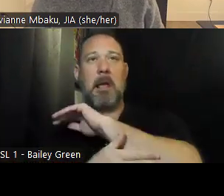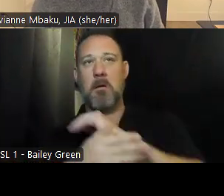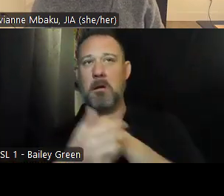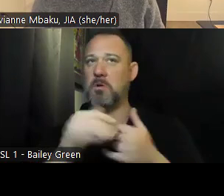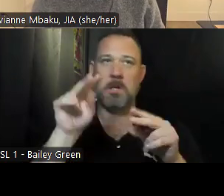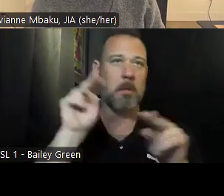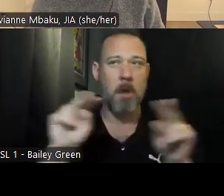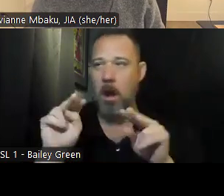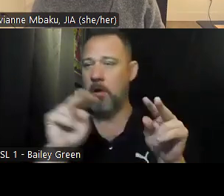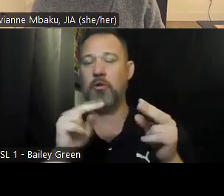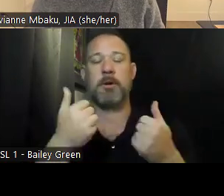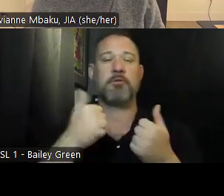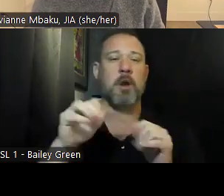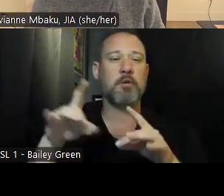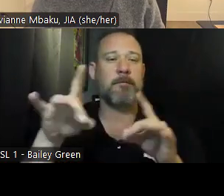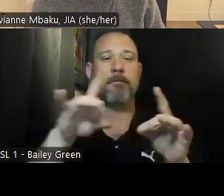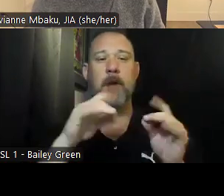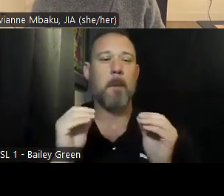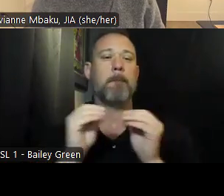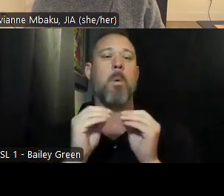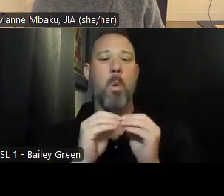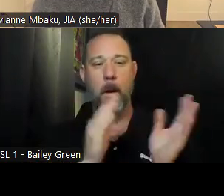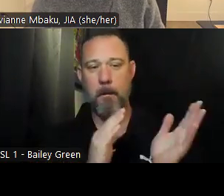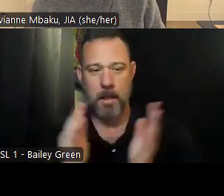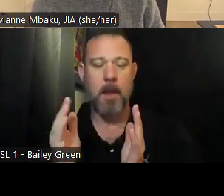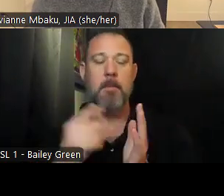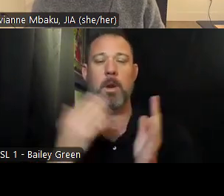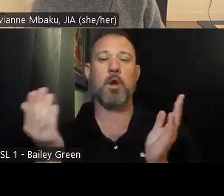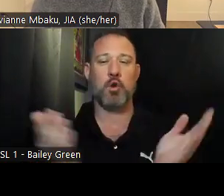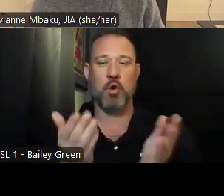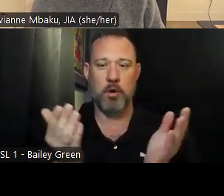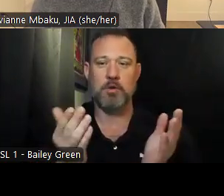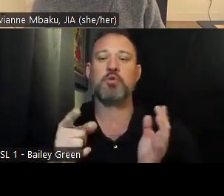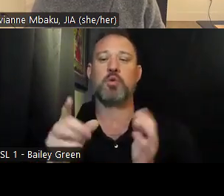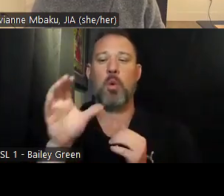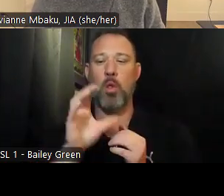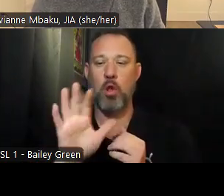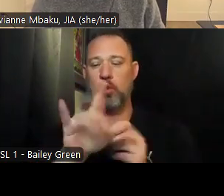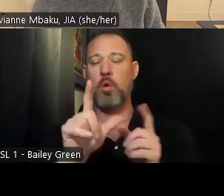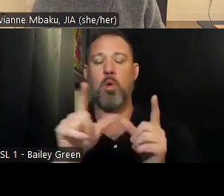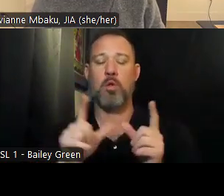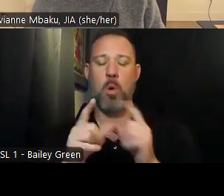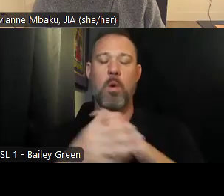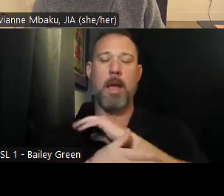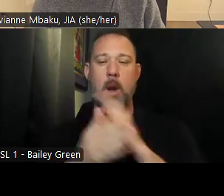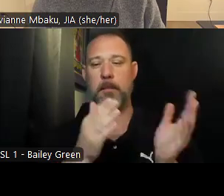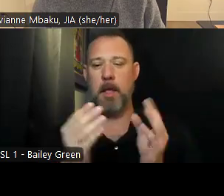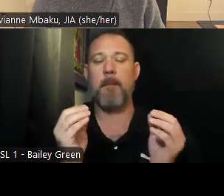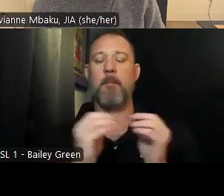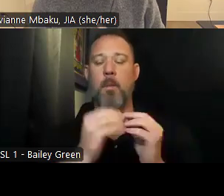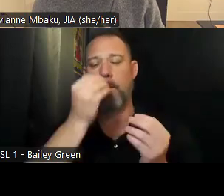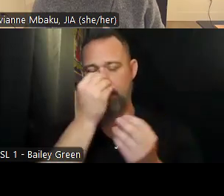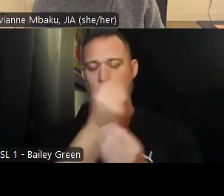monitoring and trying to find more of these plans, but we really encourage you to look at your local county's plan for more